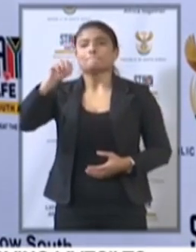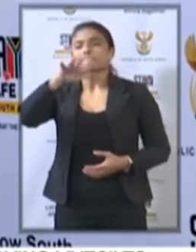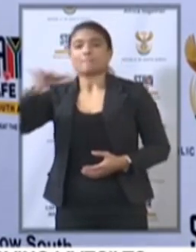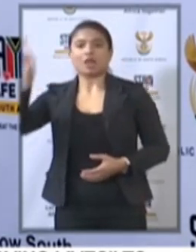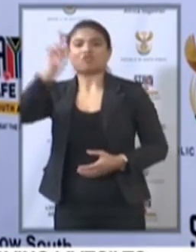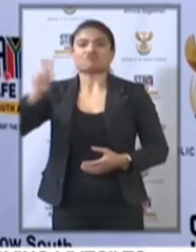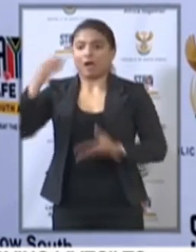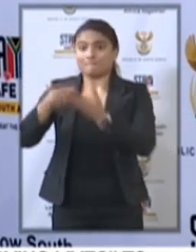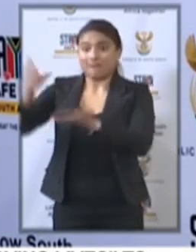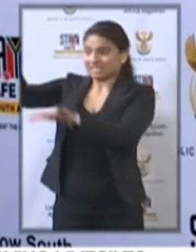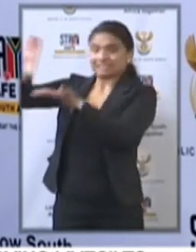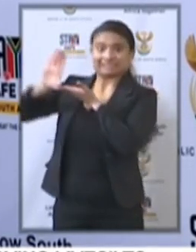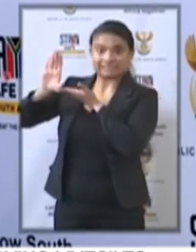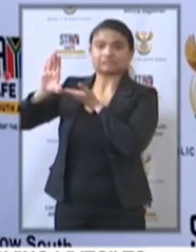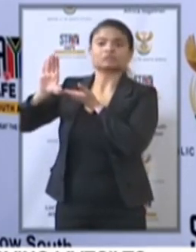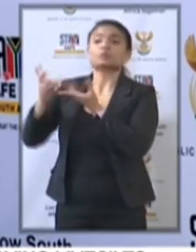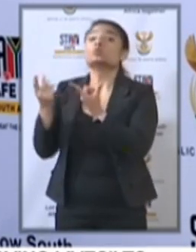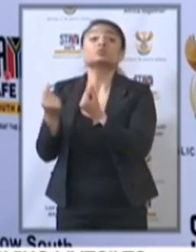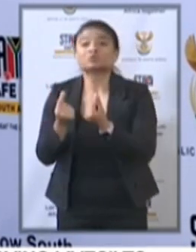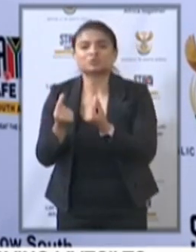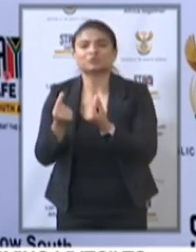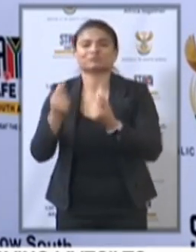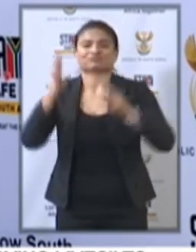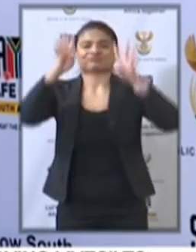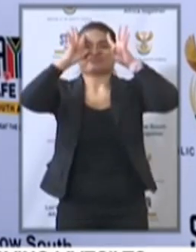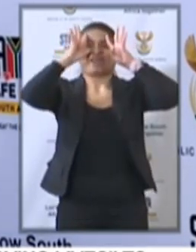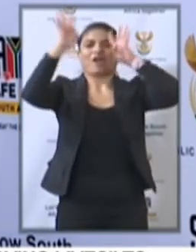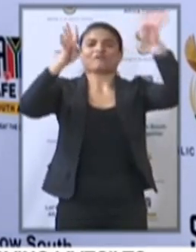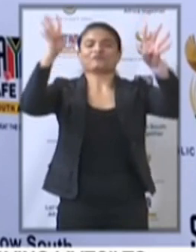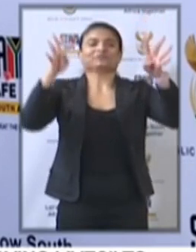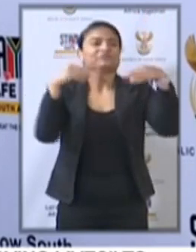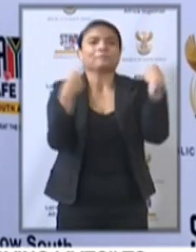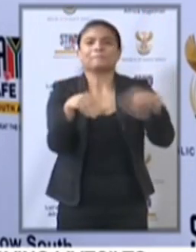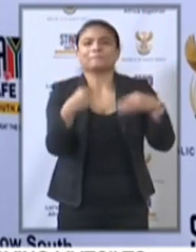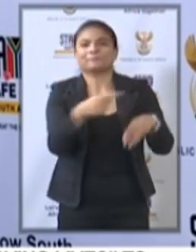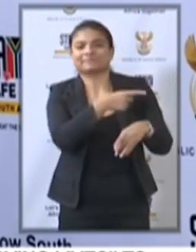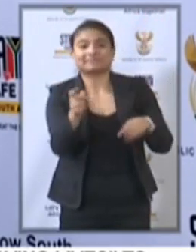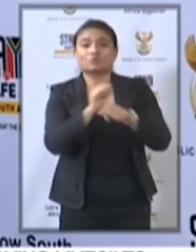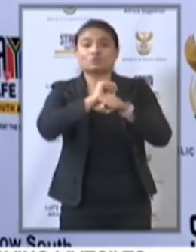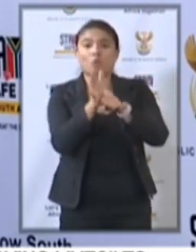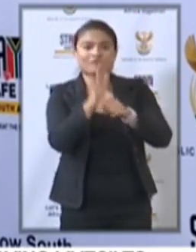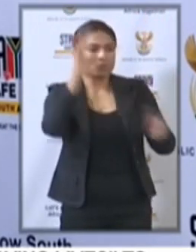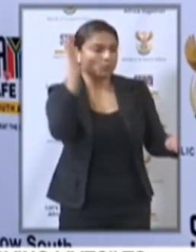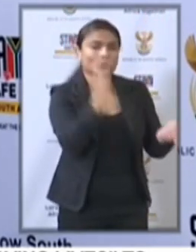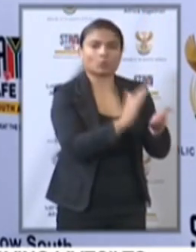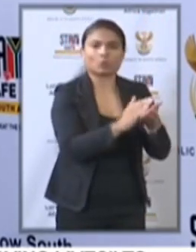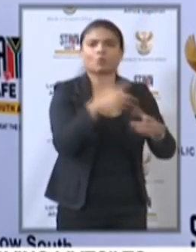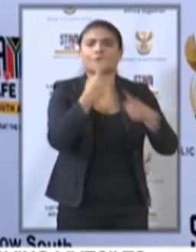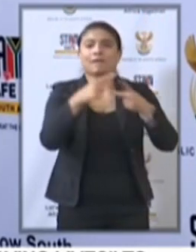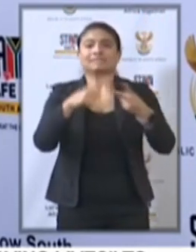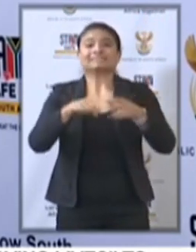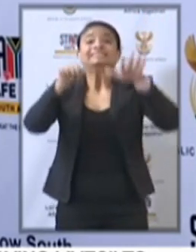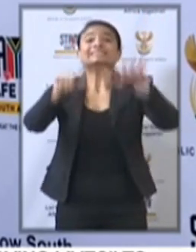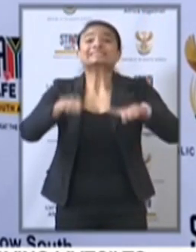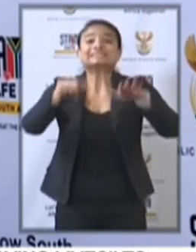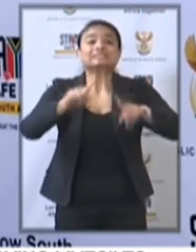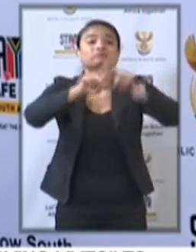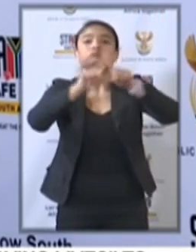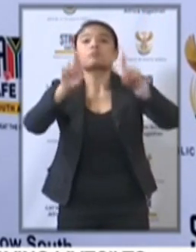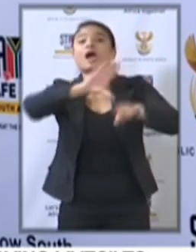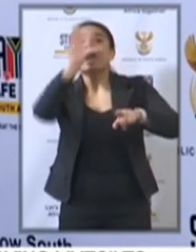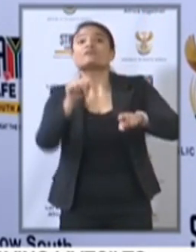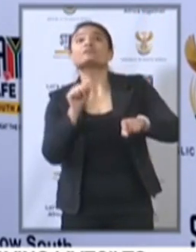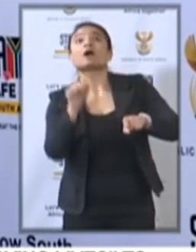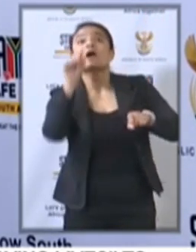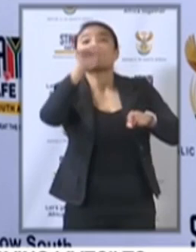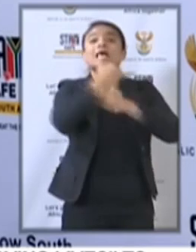fund COVID-19 initiatives in South Africa and 16 other African countries. The activities to be